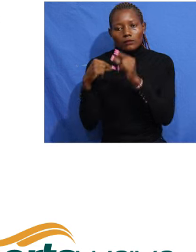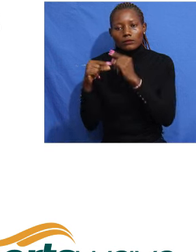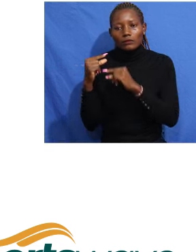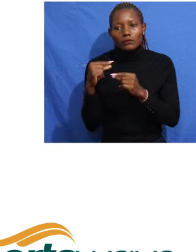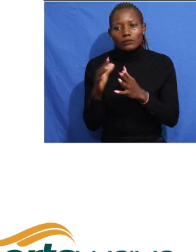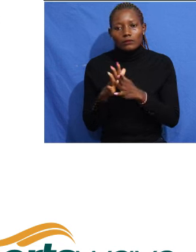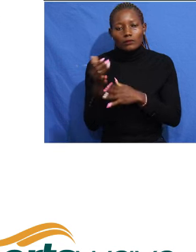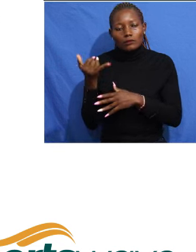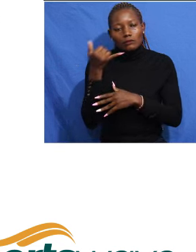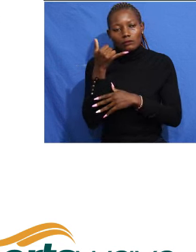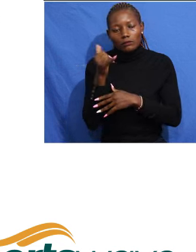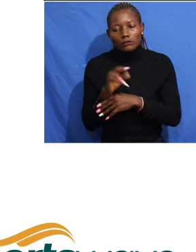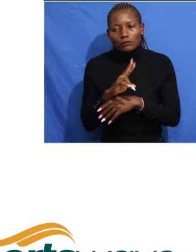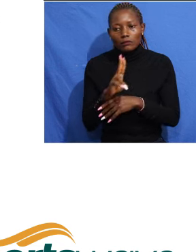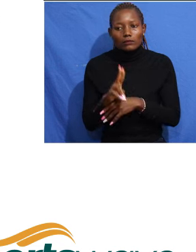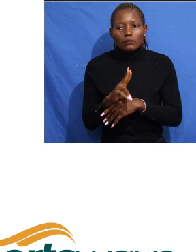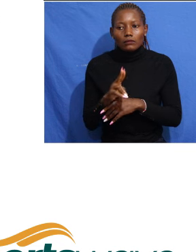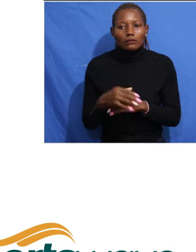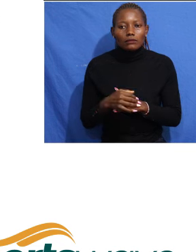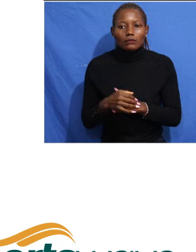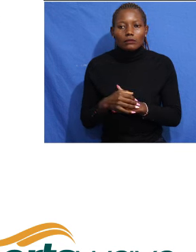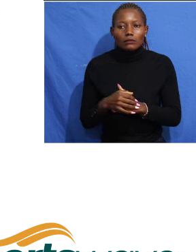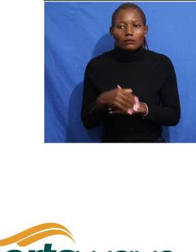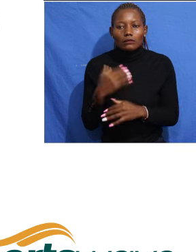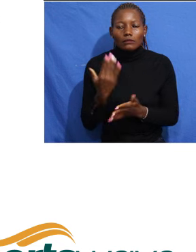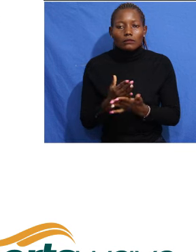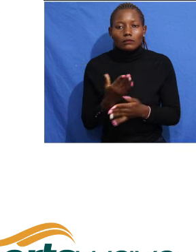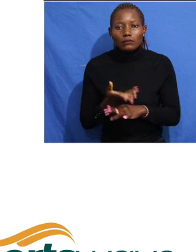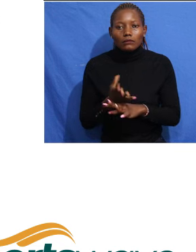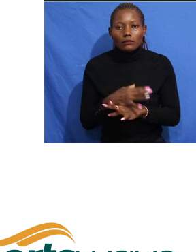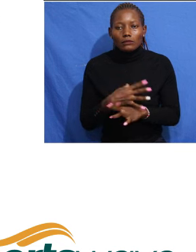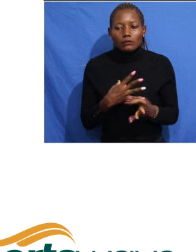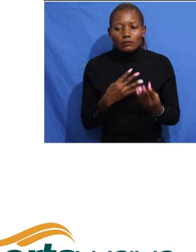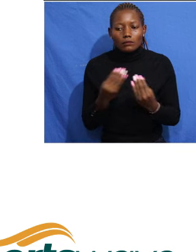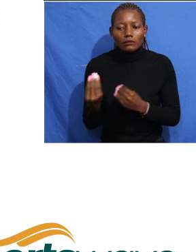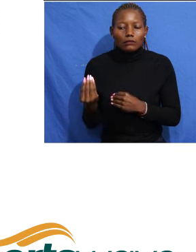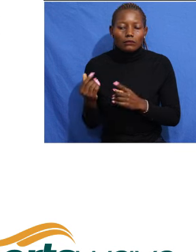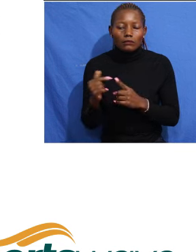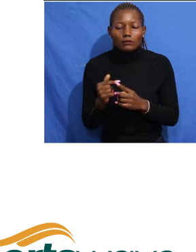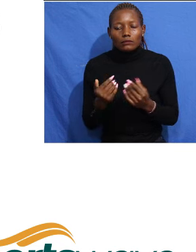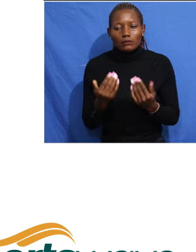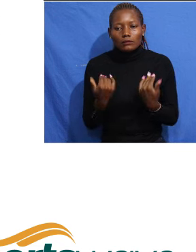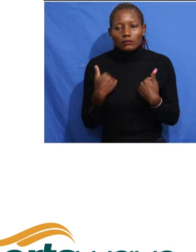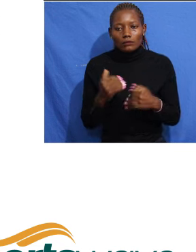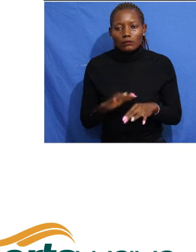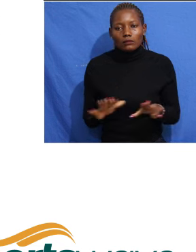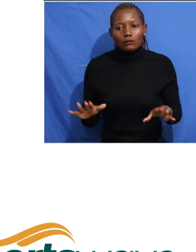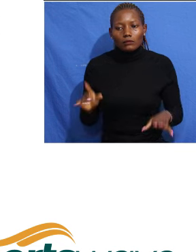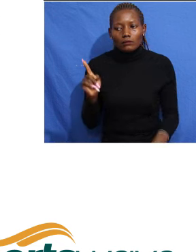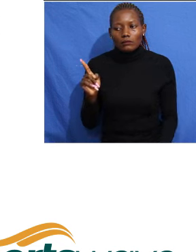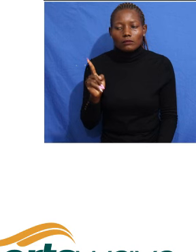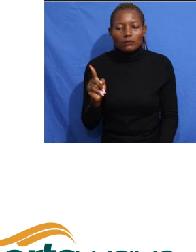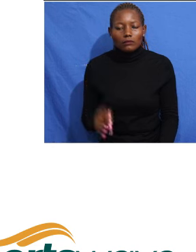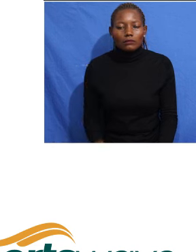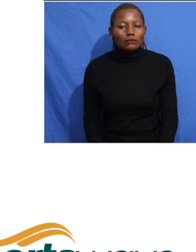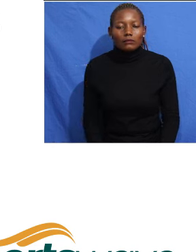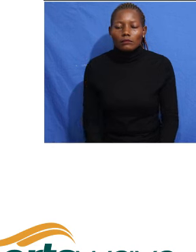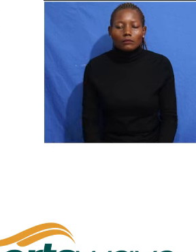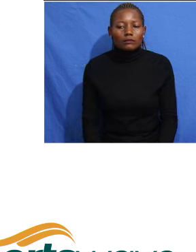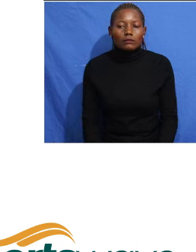use. They keep using it right before they go into a bed, but this is detrimental for